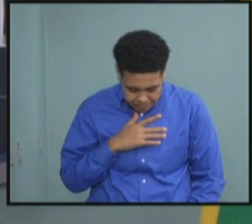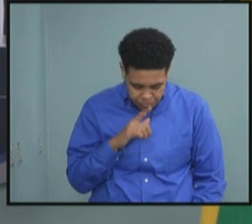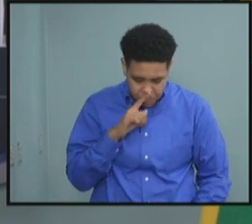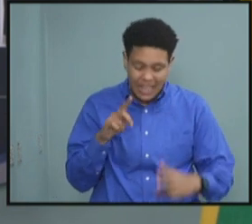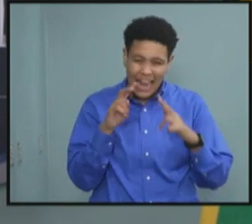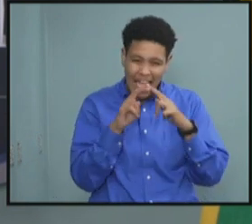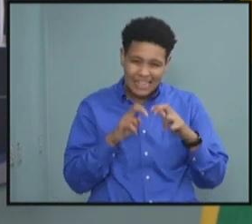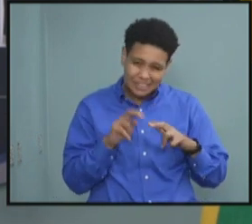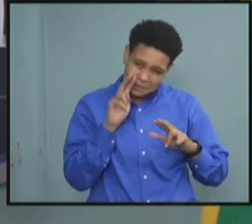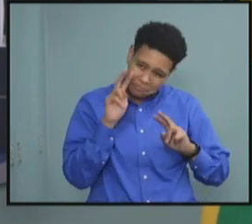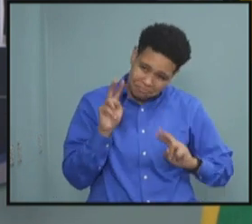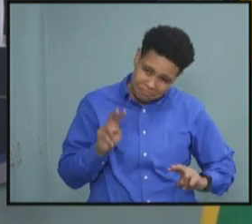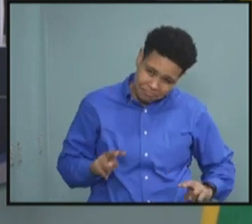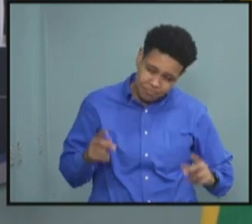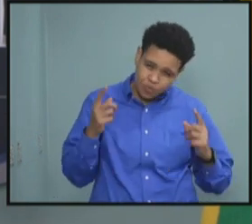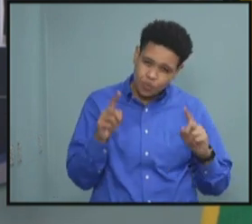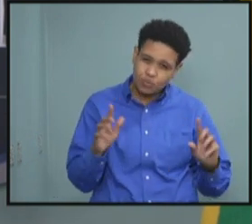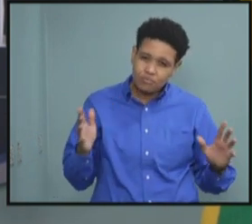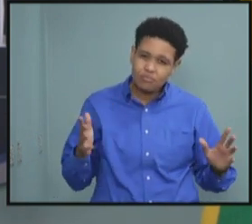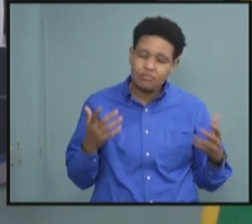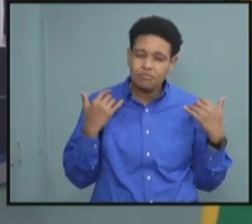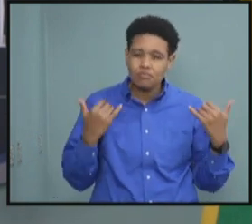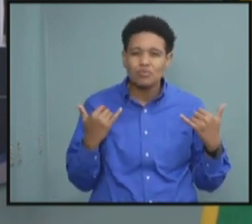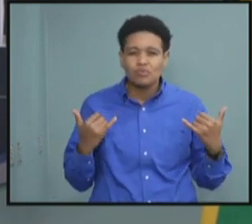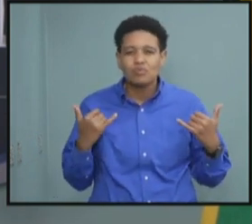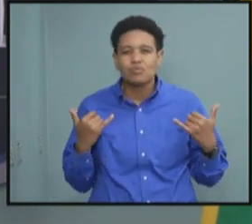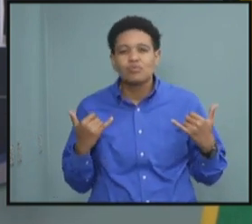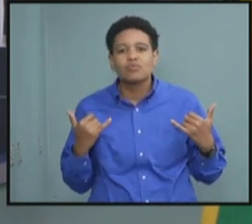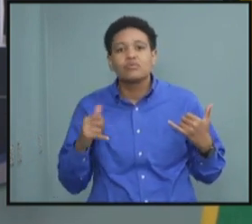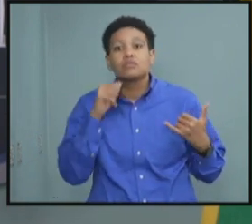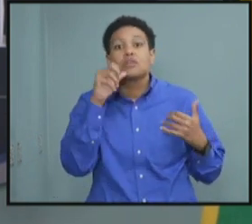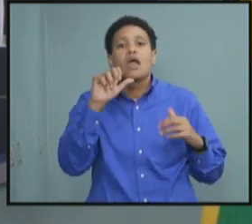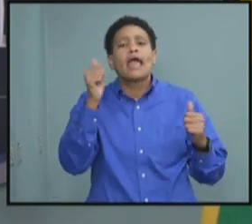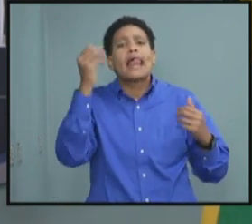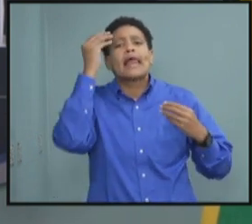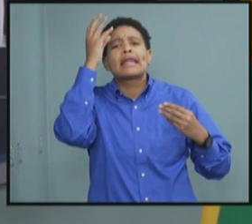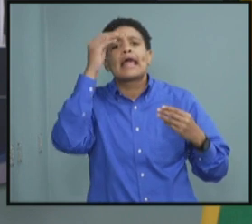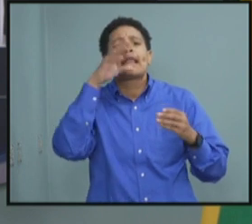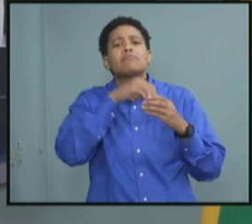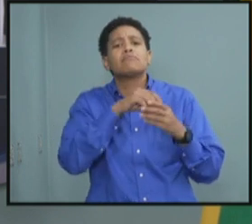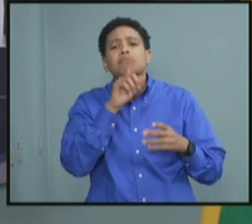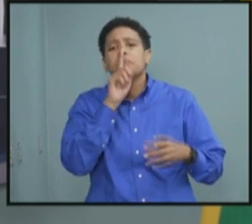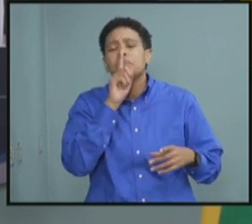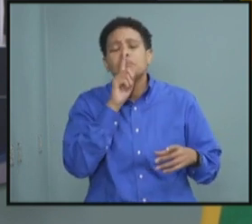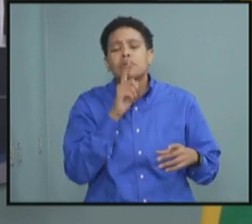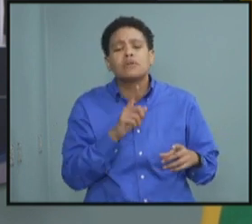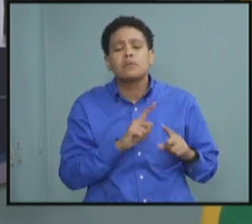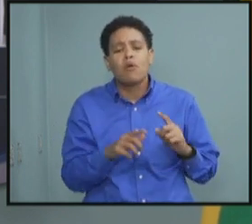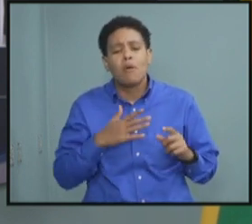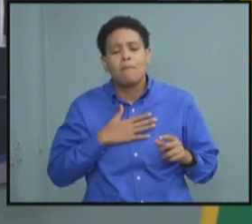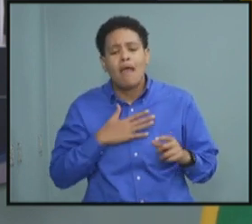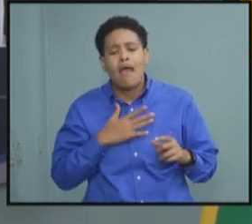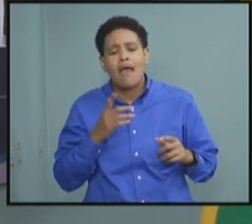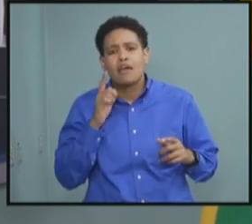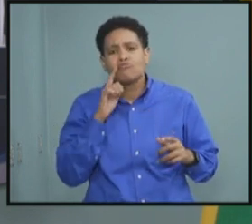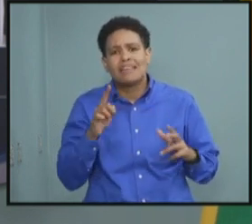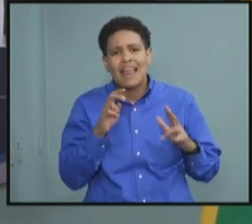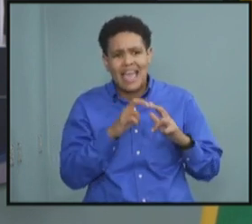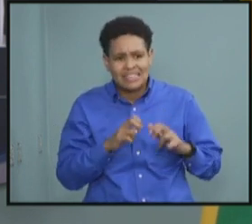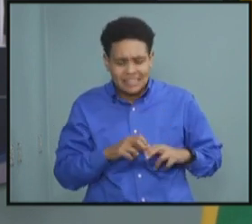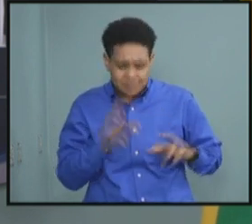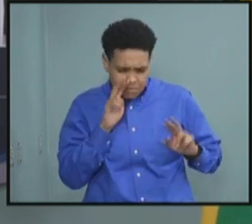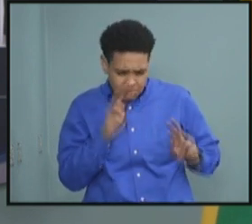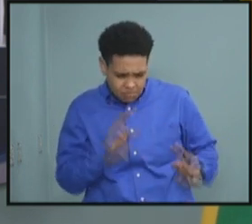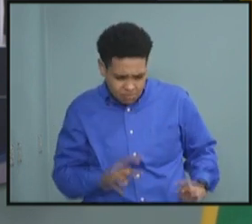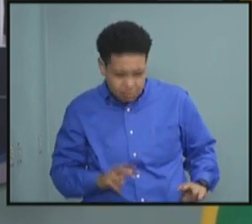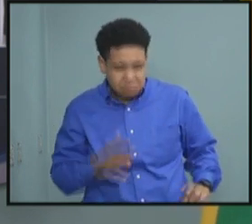assessment of what is happening, this is now not with any data, but just my anecdotal assessment, which we